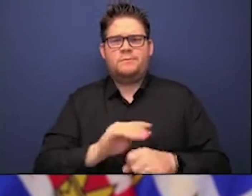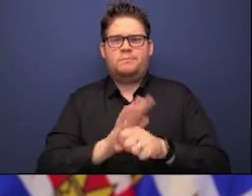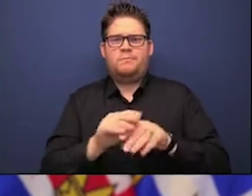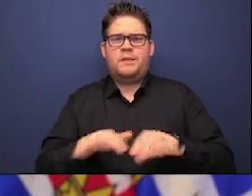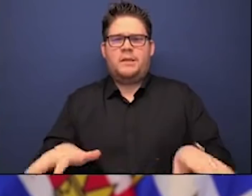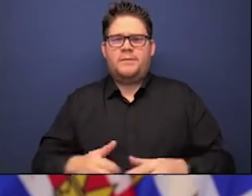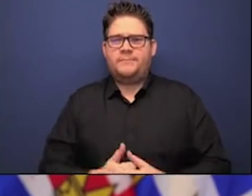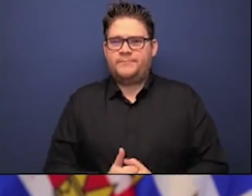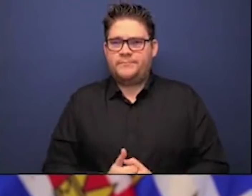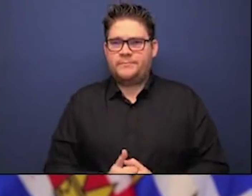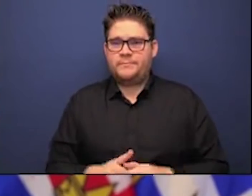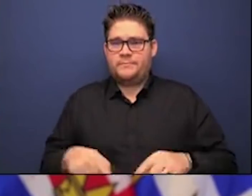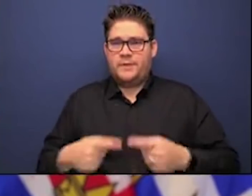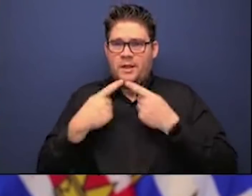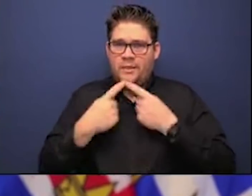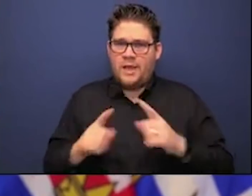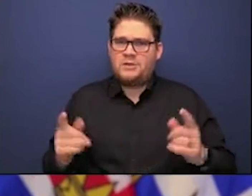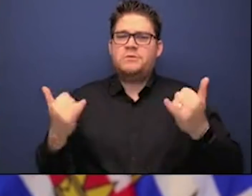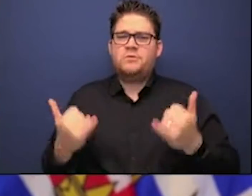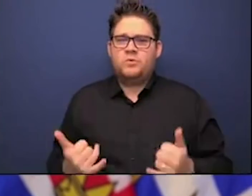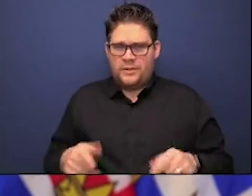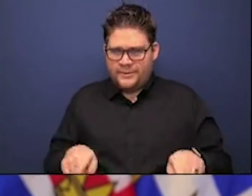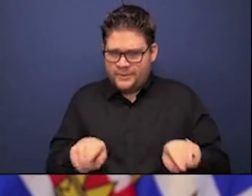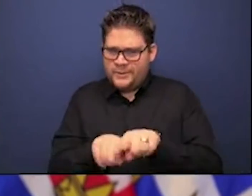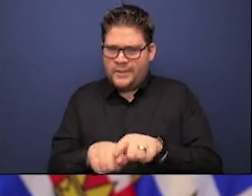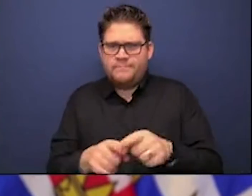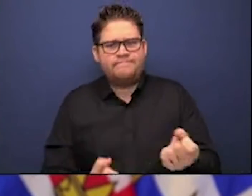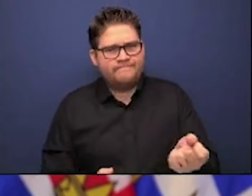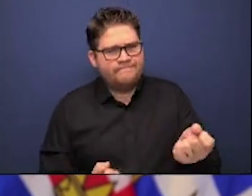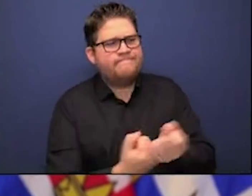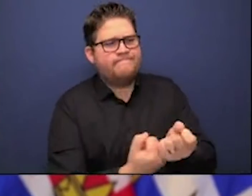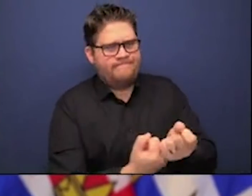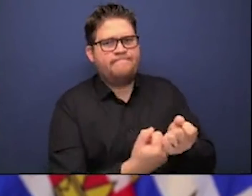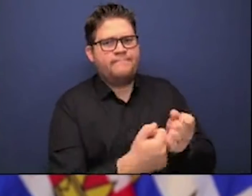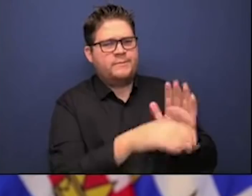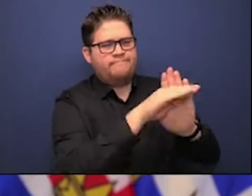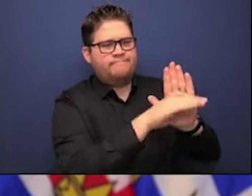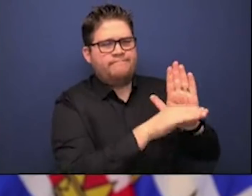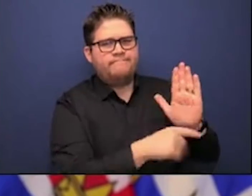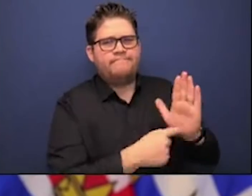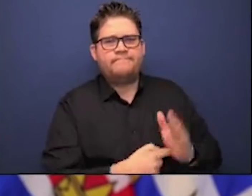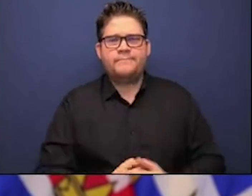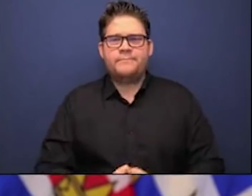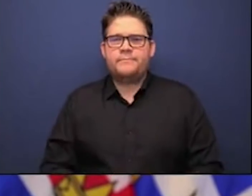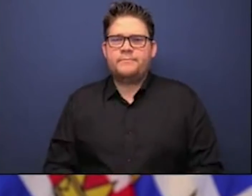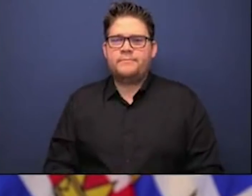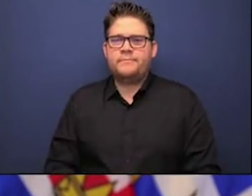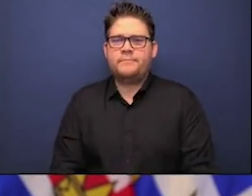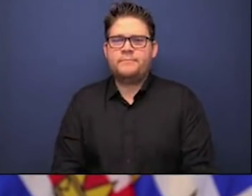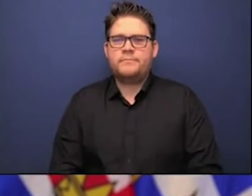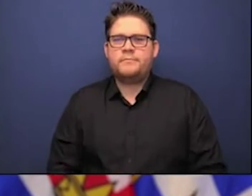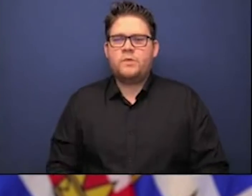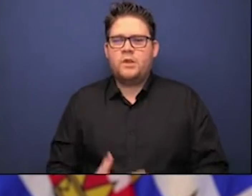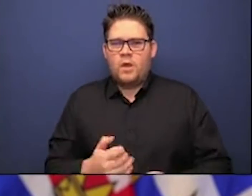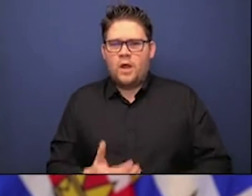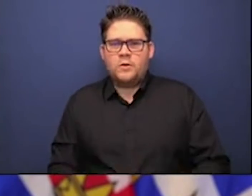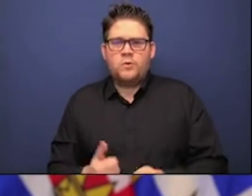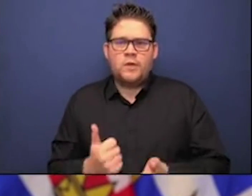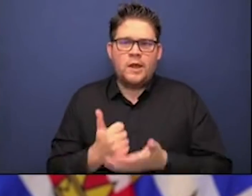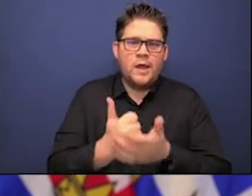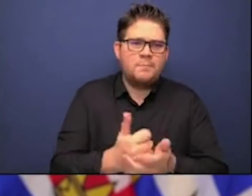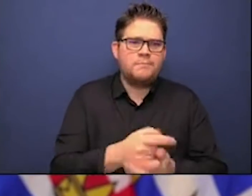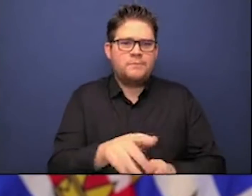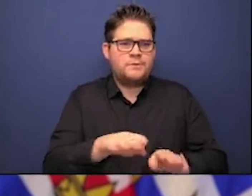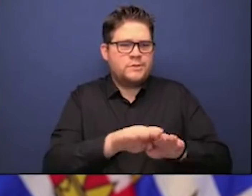that. And the focus on the needs of children and families will continue. And I want to thank all of